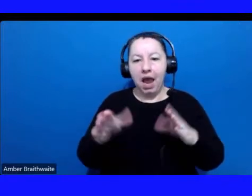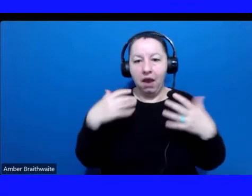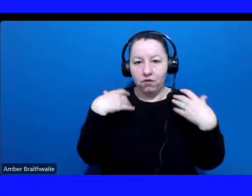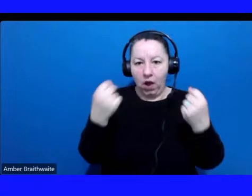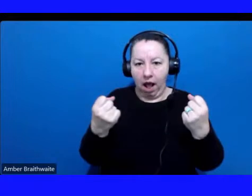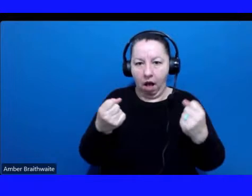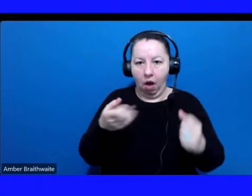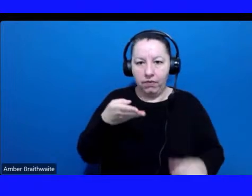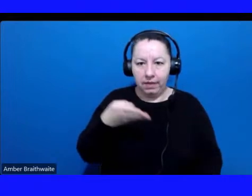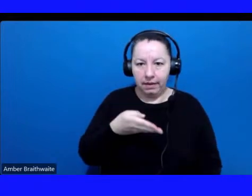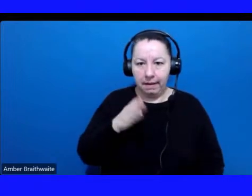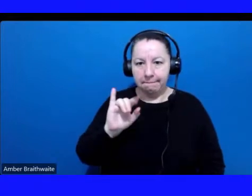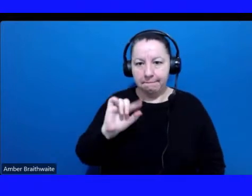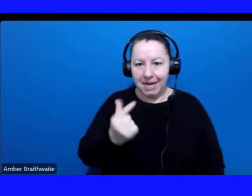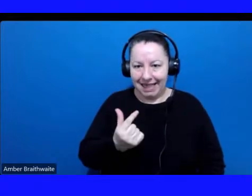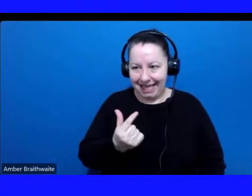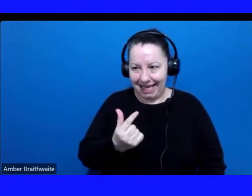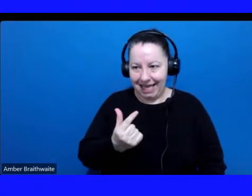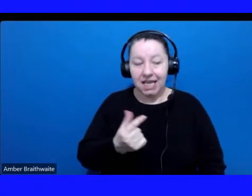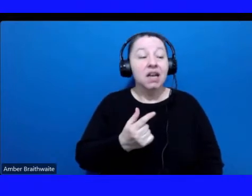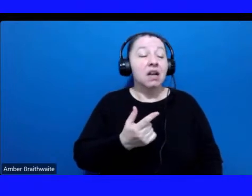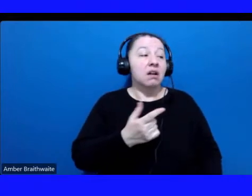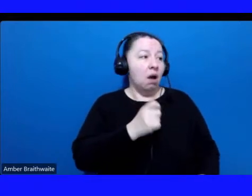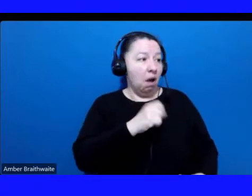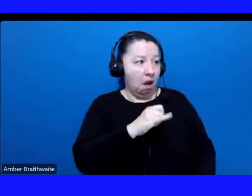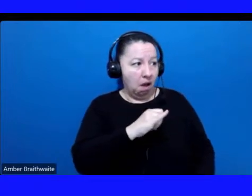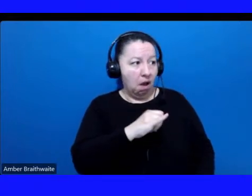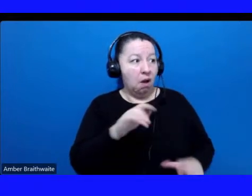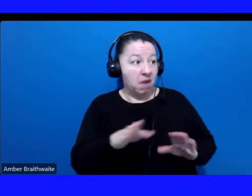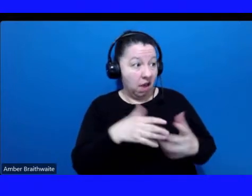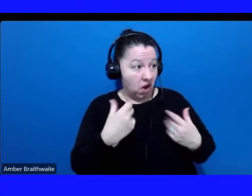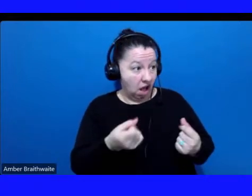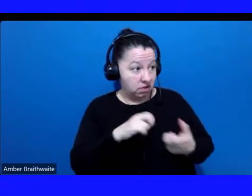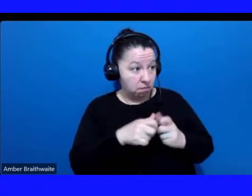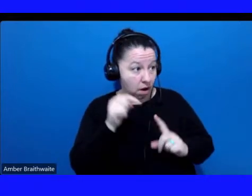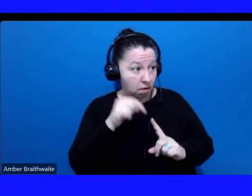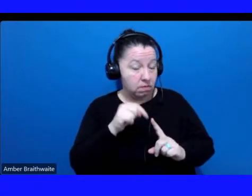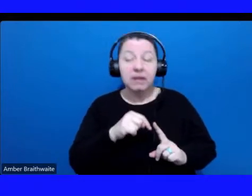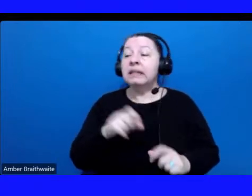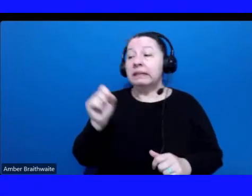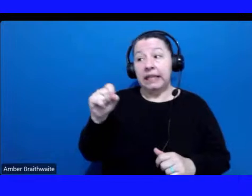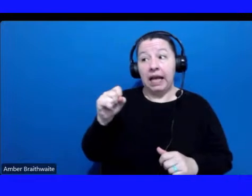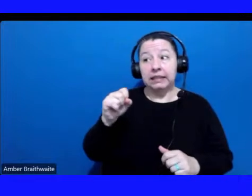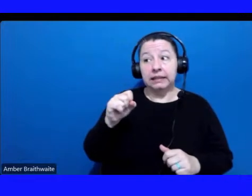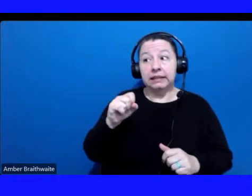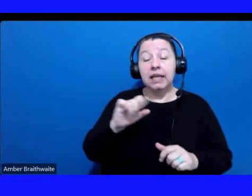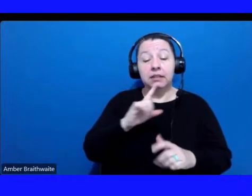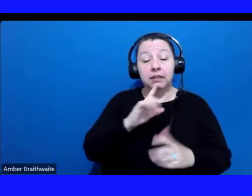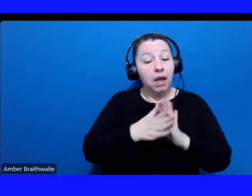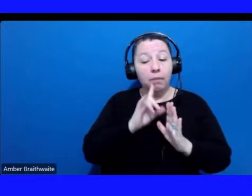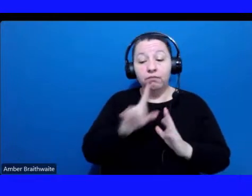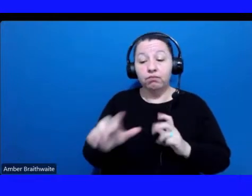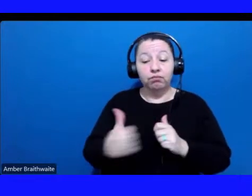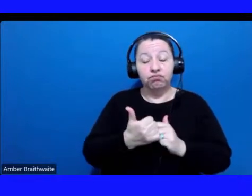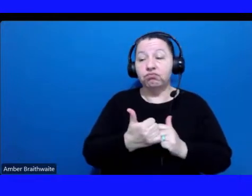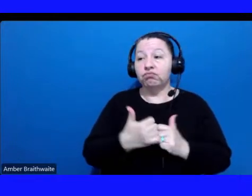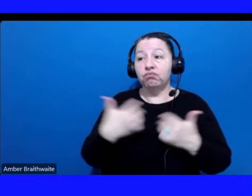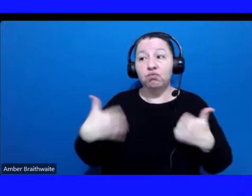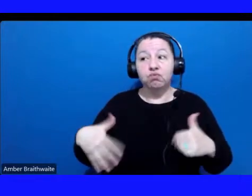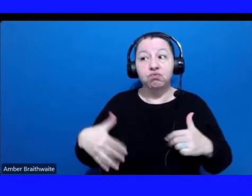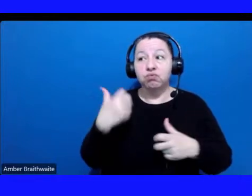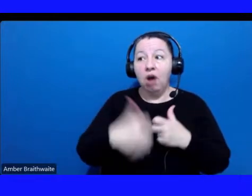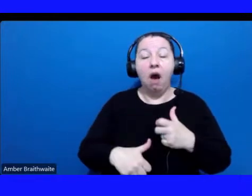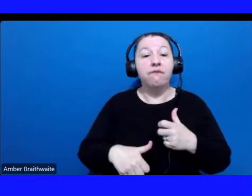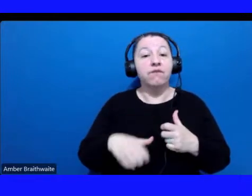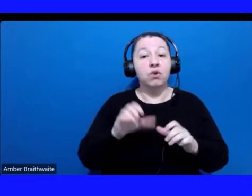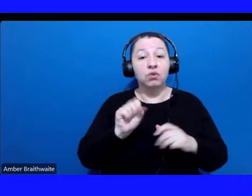think. And they've broadened the range of, so we have to have the social workers in our